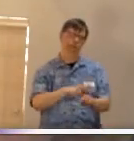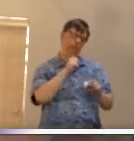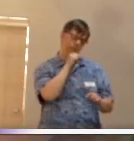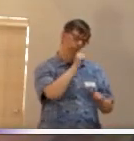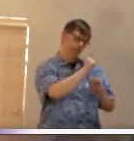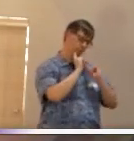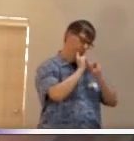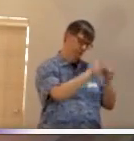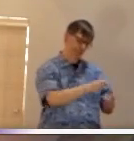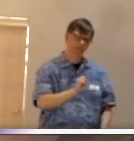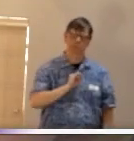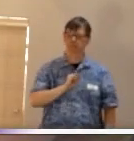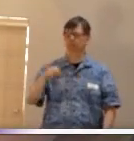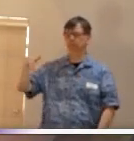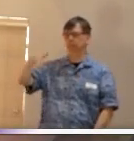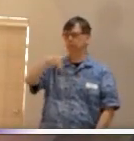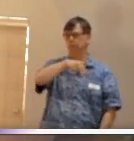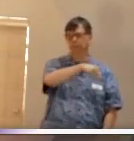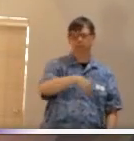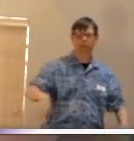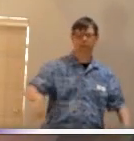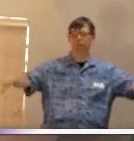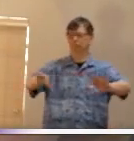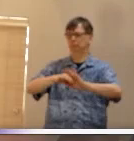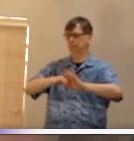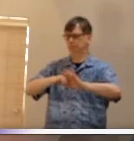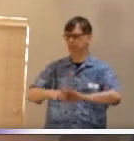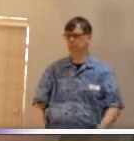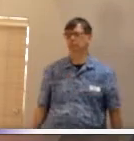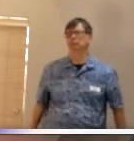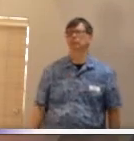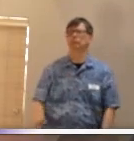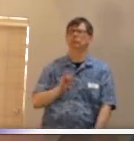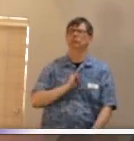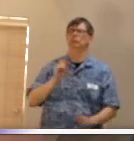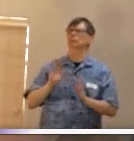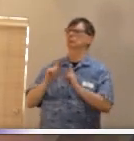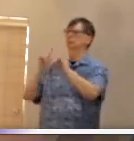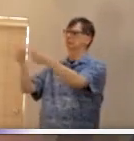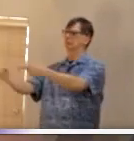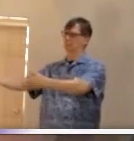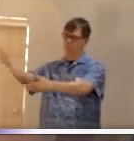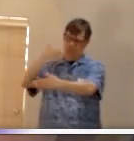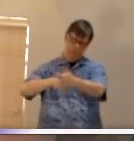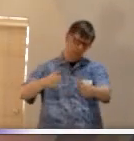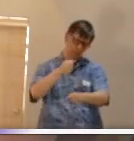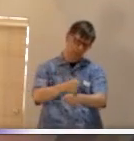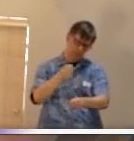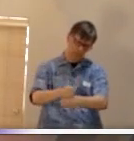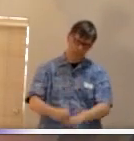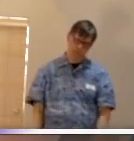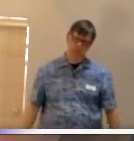walk into a meeting and someone is unkind to me, I immediately go to the inner work to go, how have you been unkind to